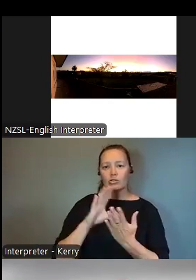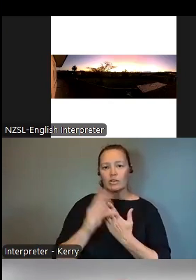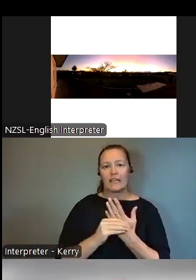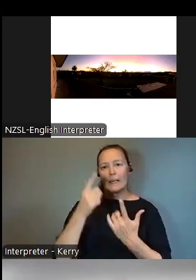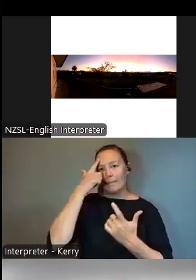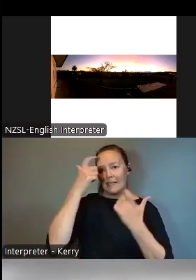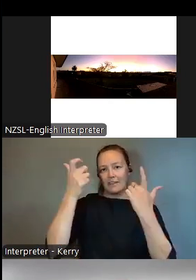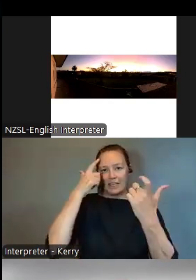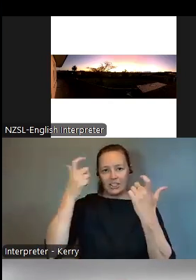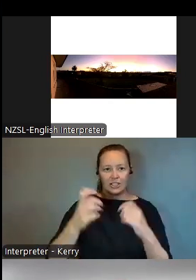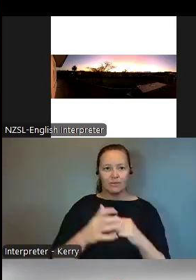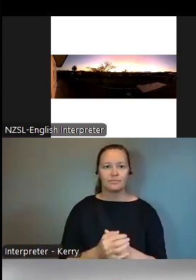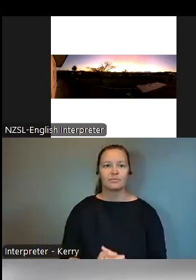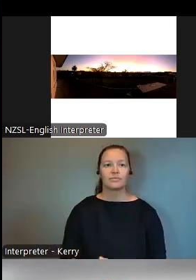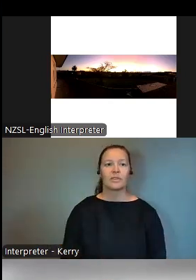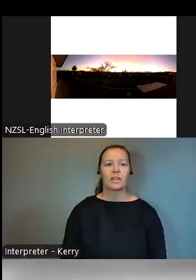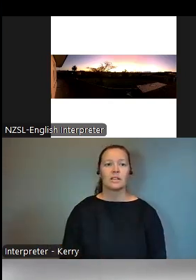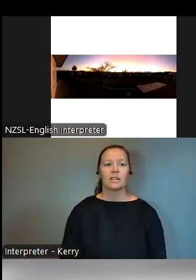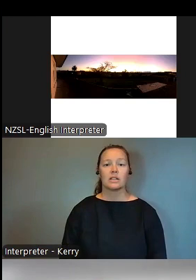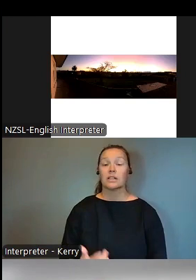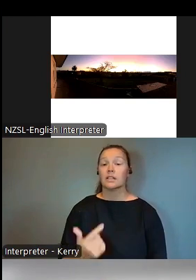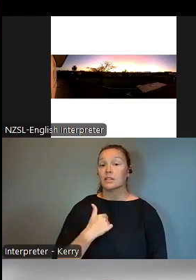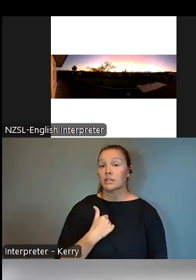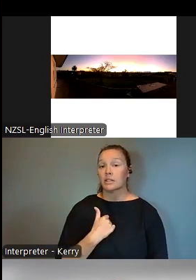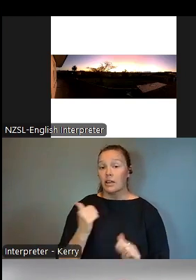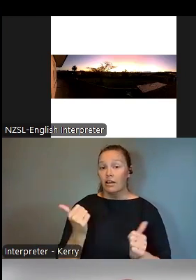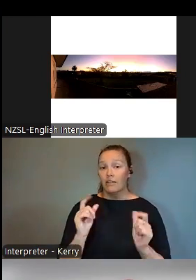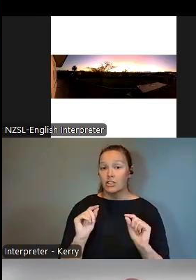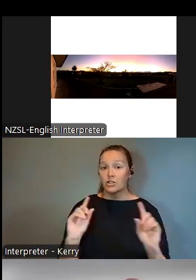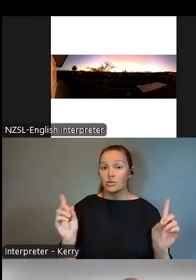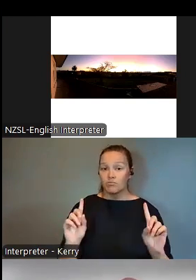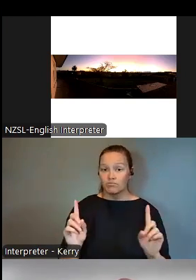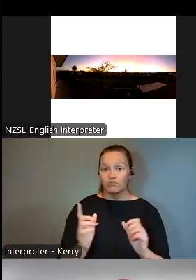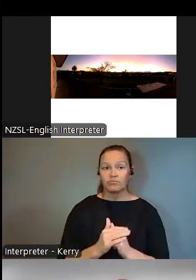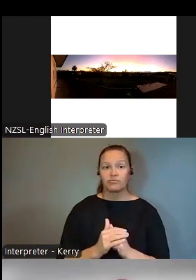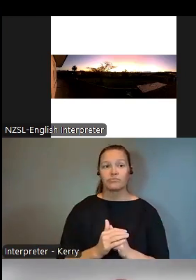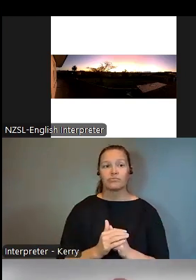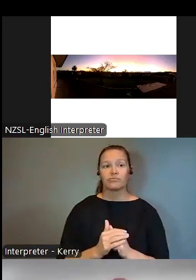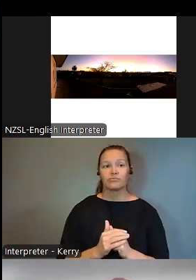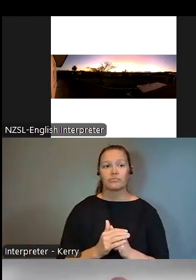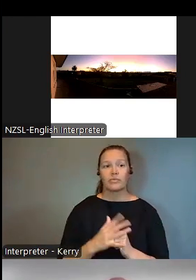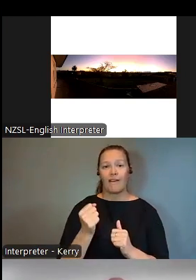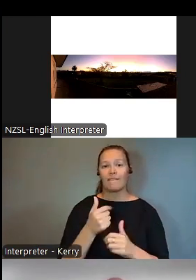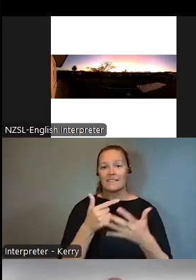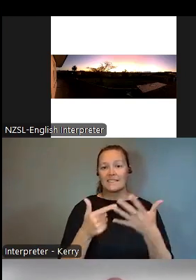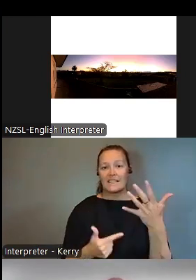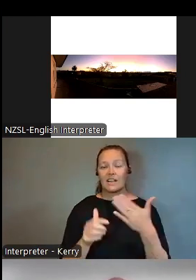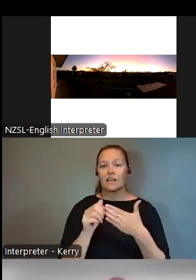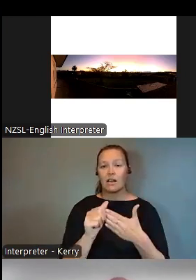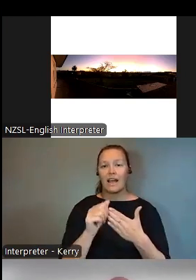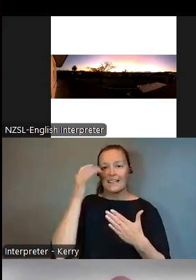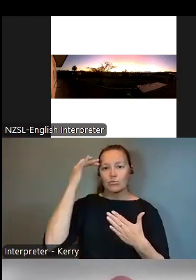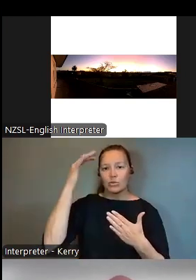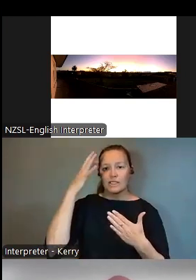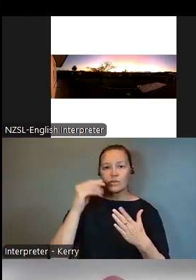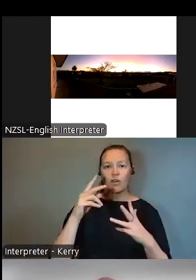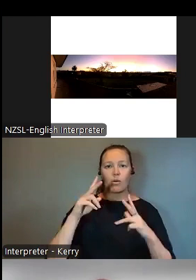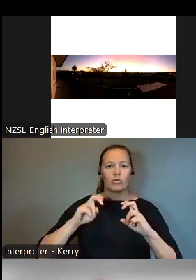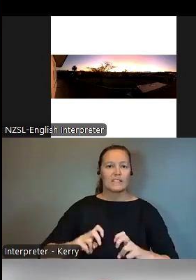innovation. So what I've done is I've drawn together 7 guiding principles from the research literature.